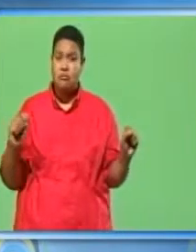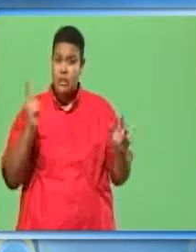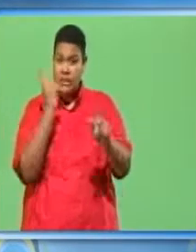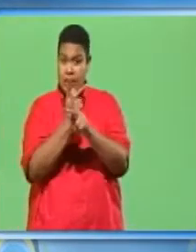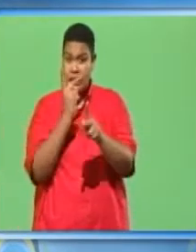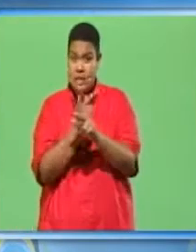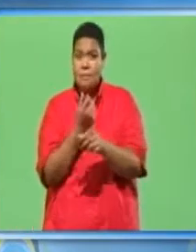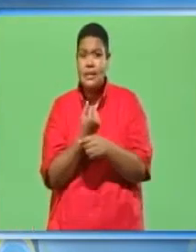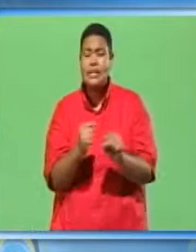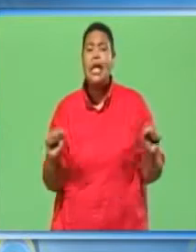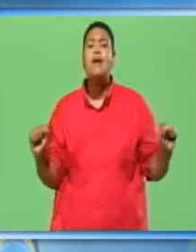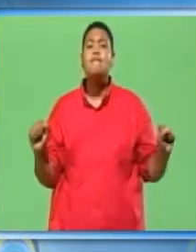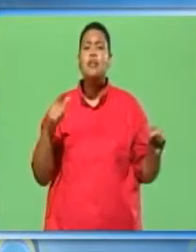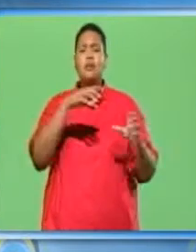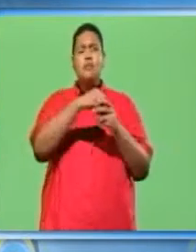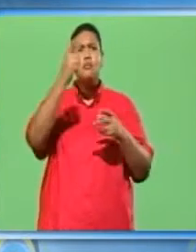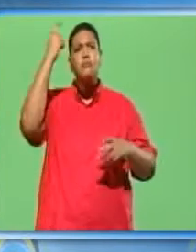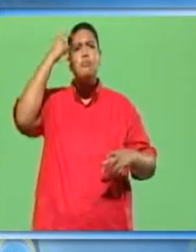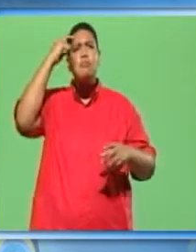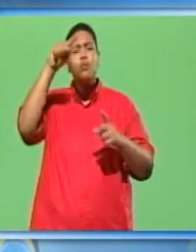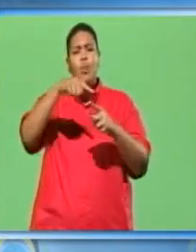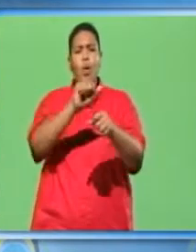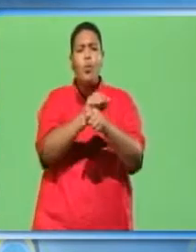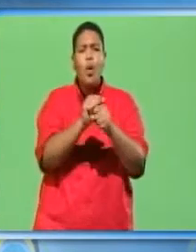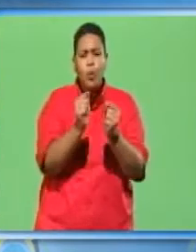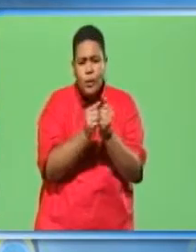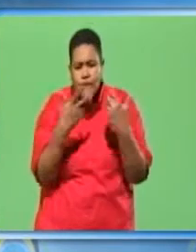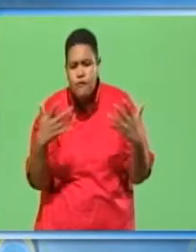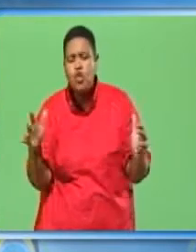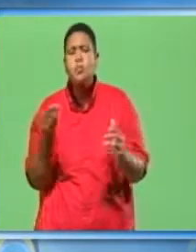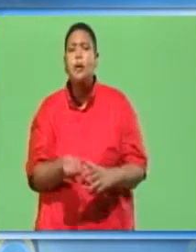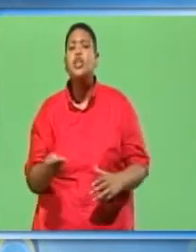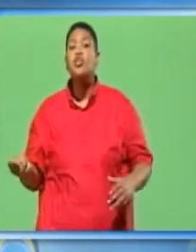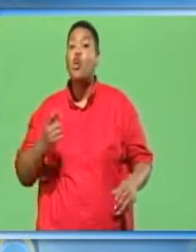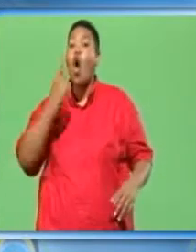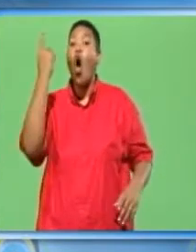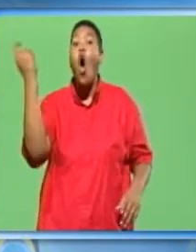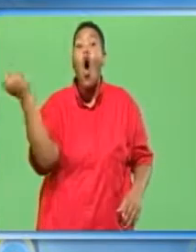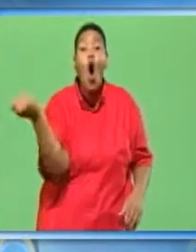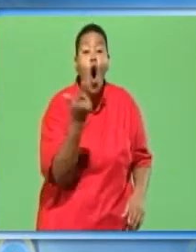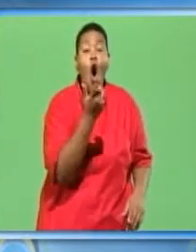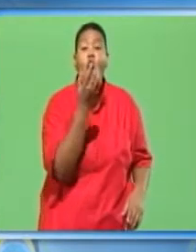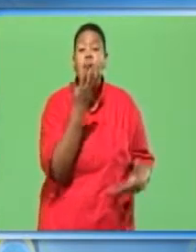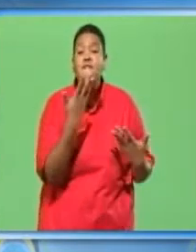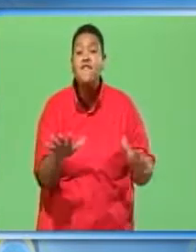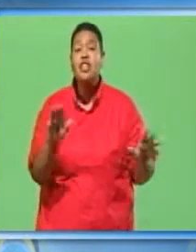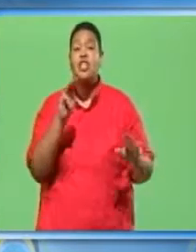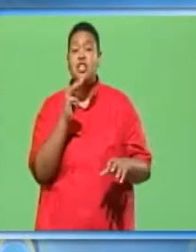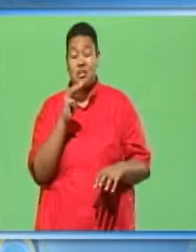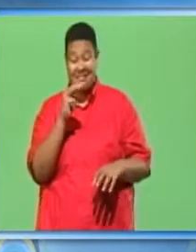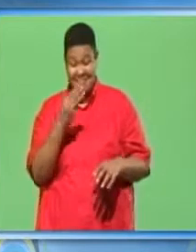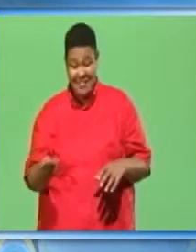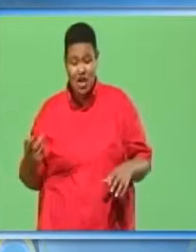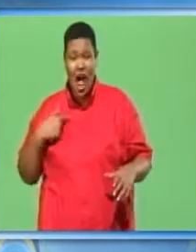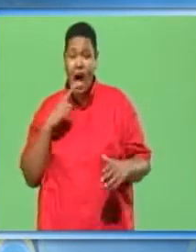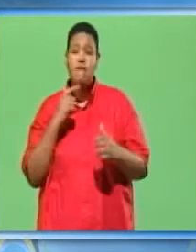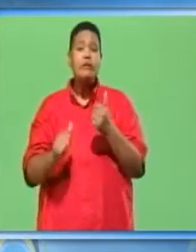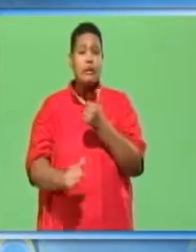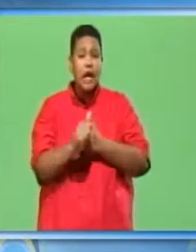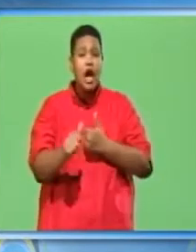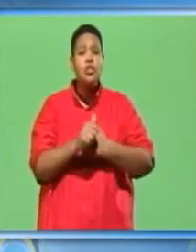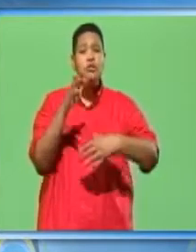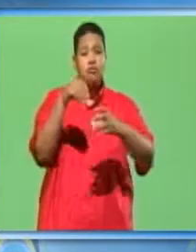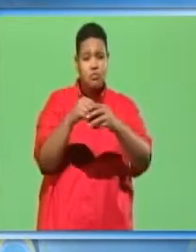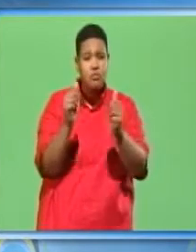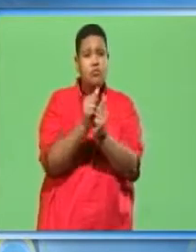safety uppermost in your mind when working with finishing material. All finishing materials have some degree of danger associated with